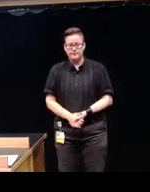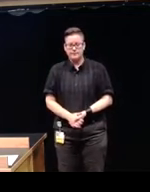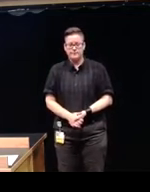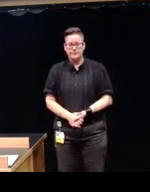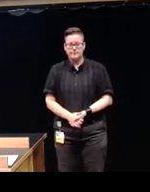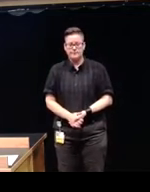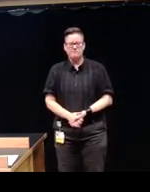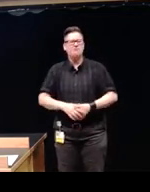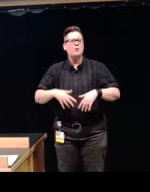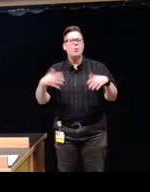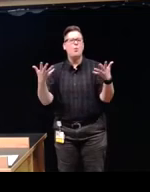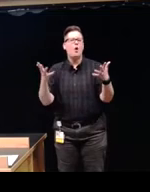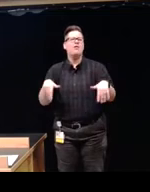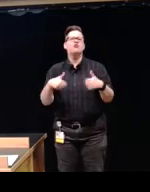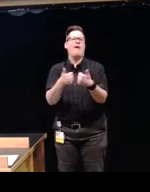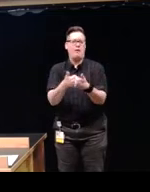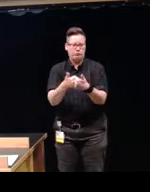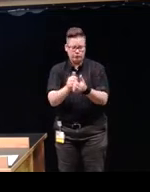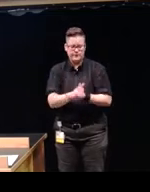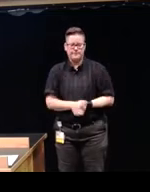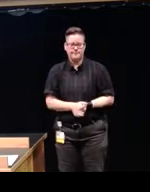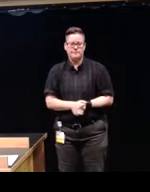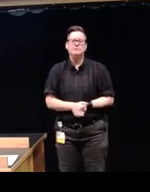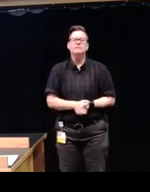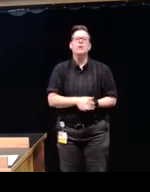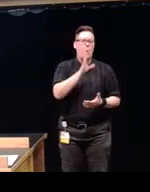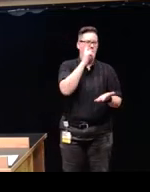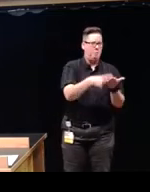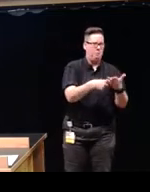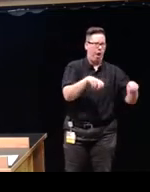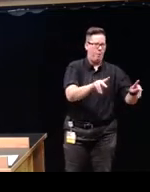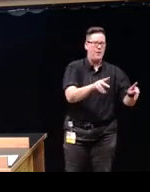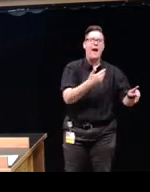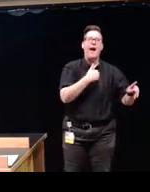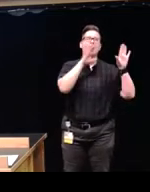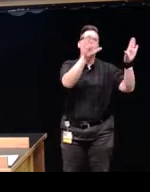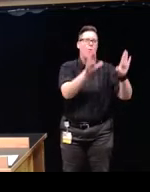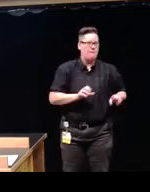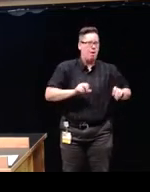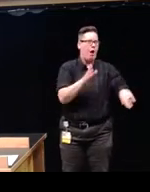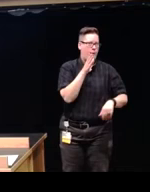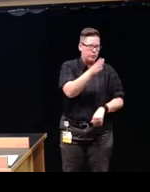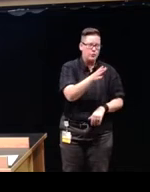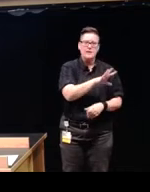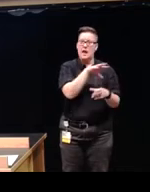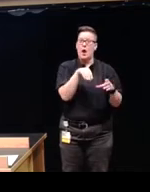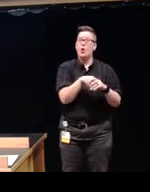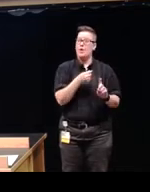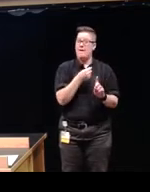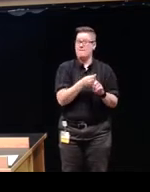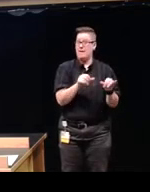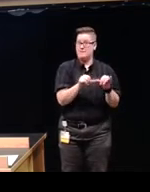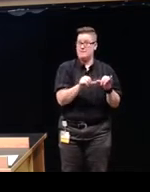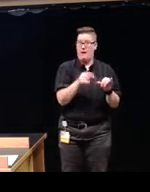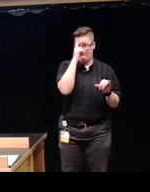So what are the challenges? We'll get to opportunities, and there are amazing opportunities, including the effect sizes for